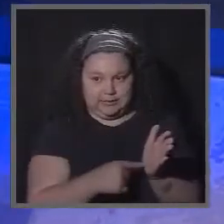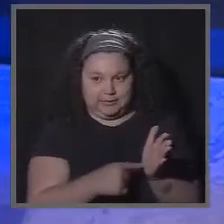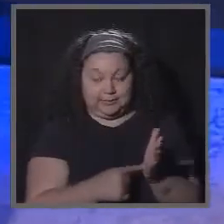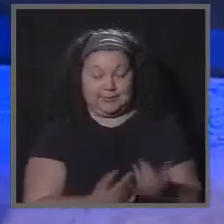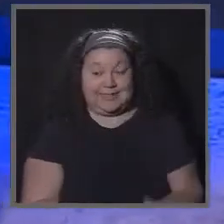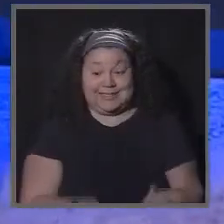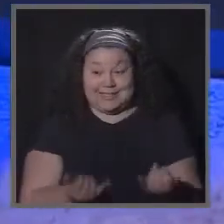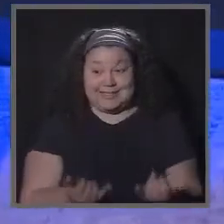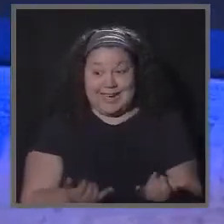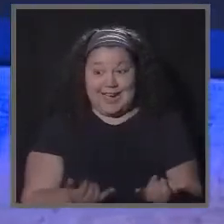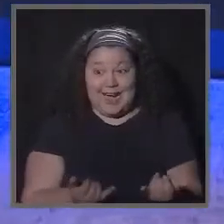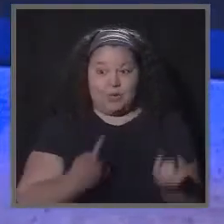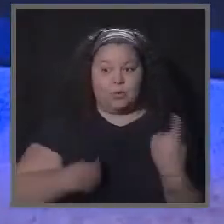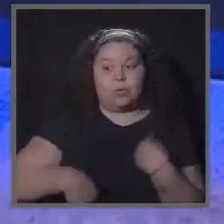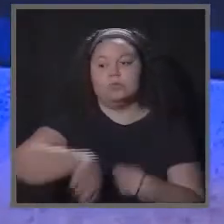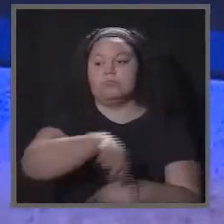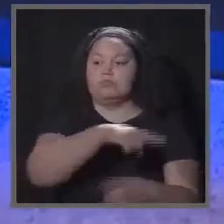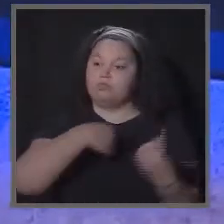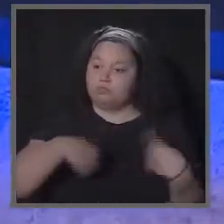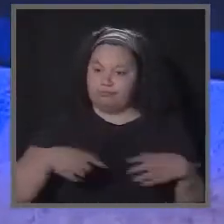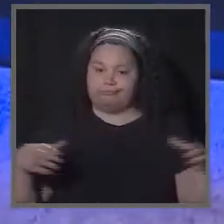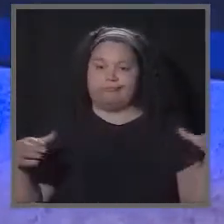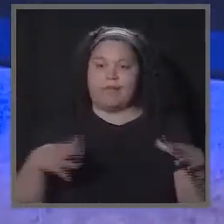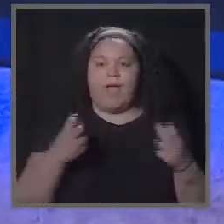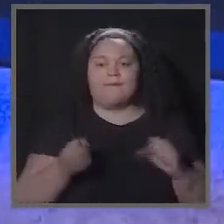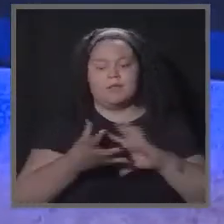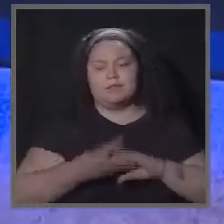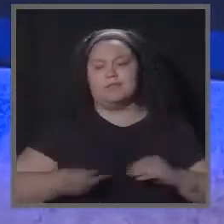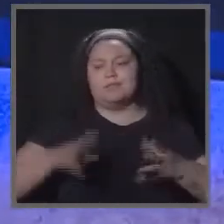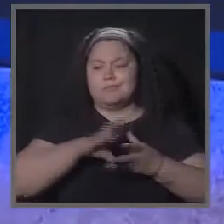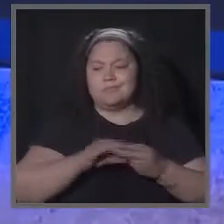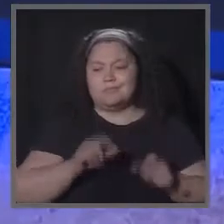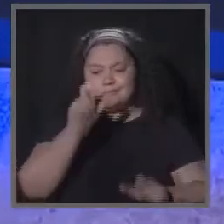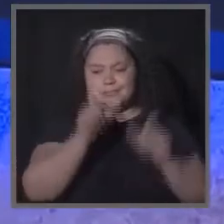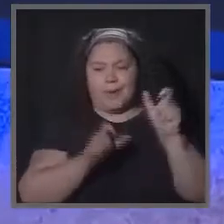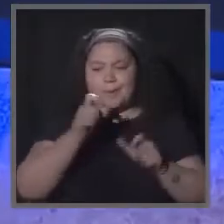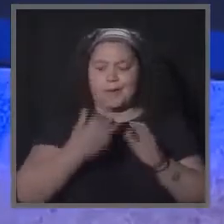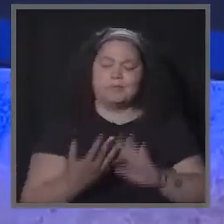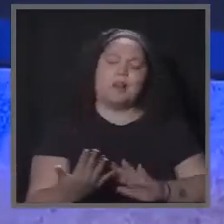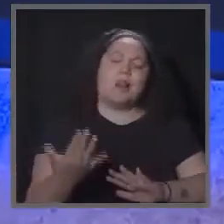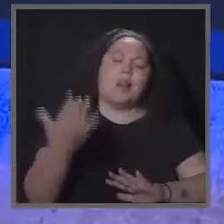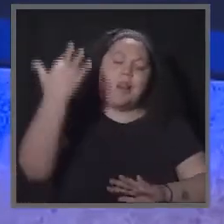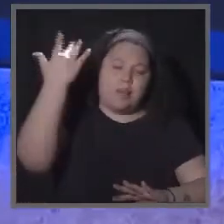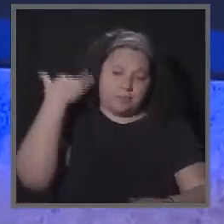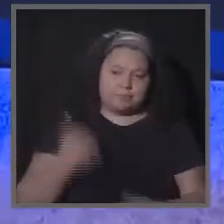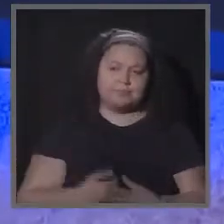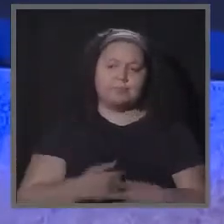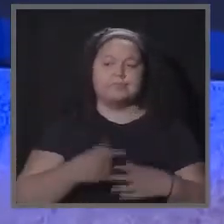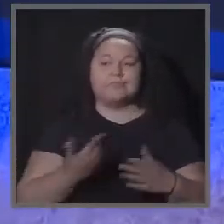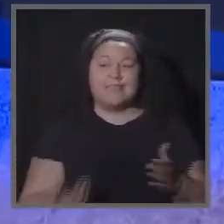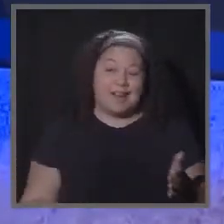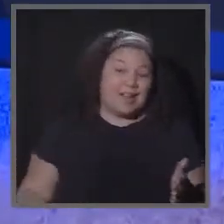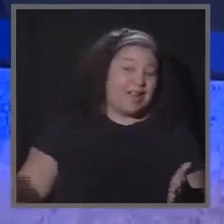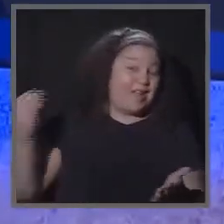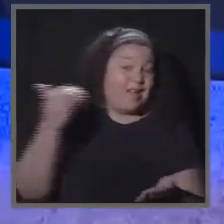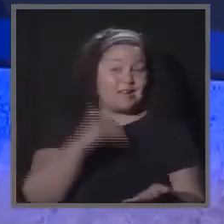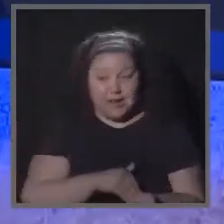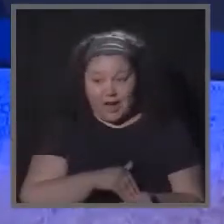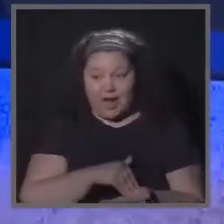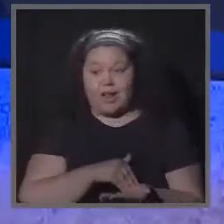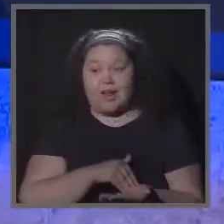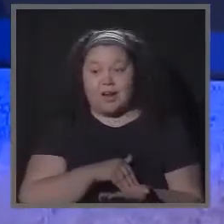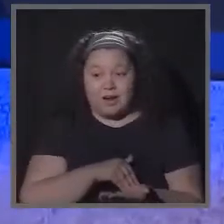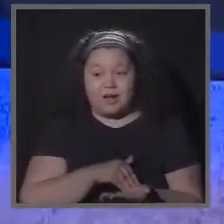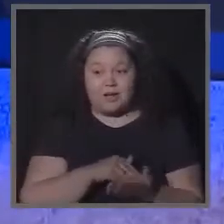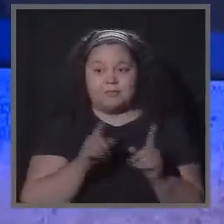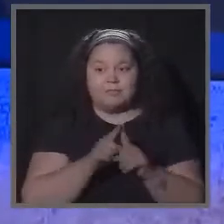participation. At this time in our history, as mankind, once again, we have a